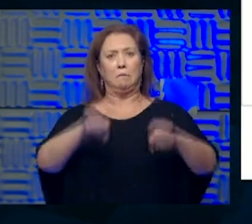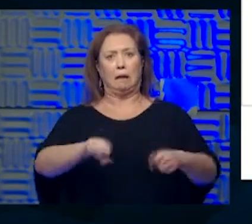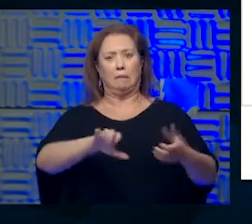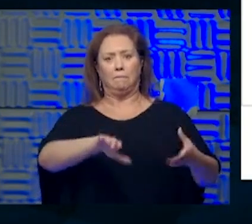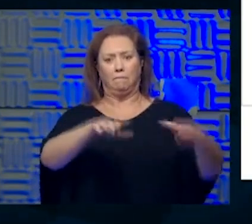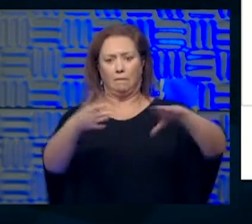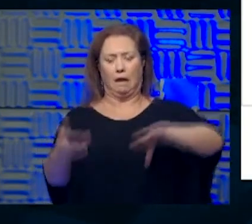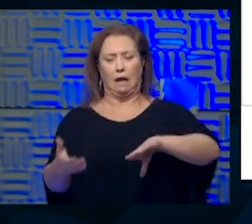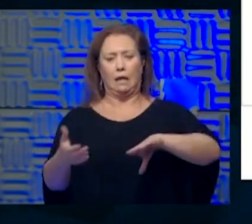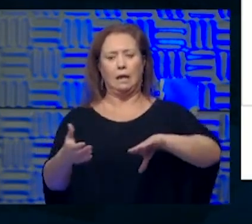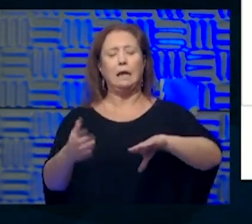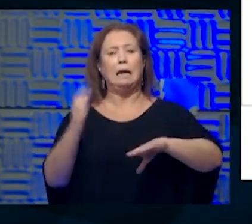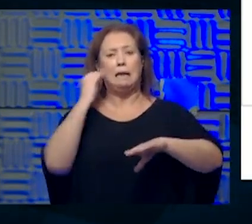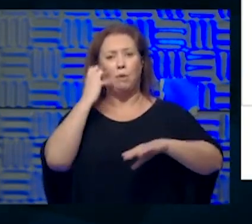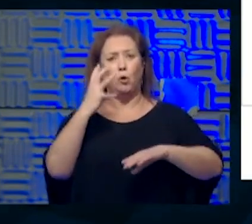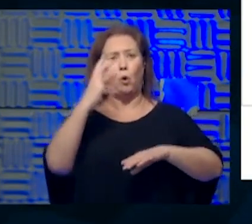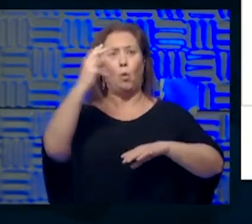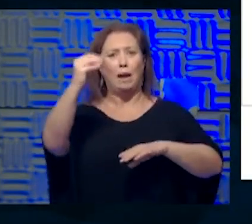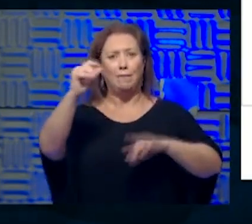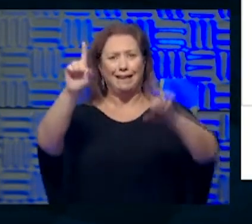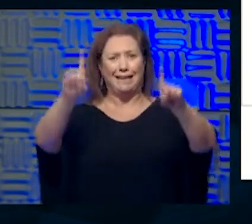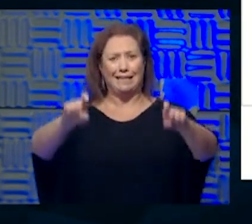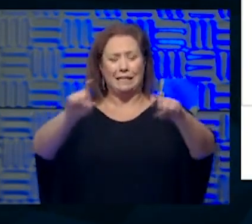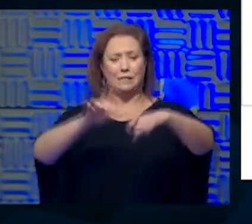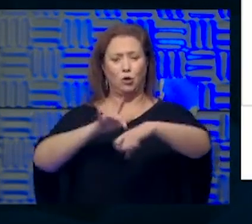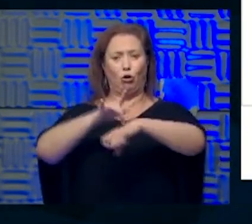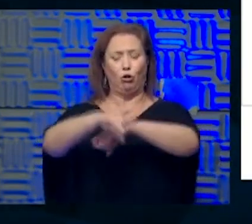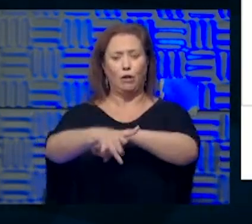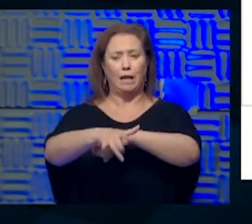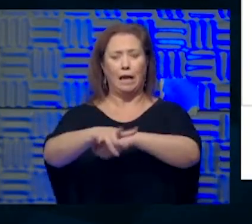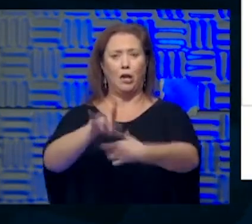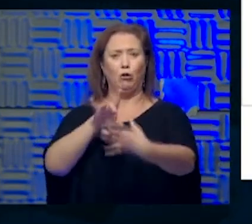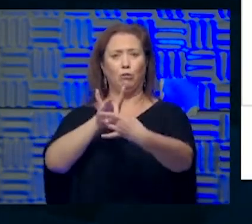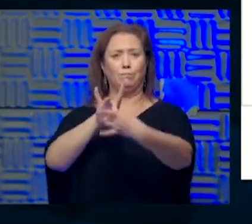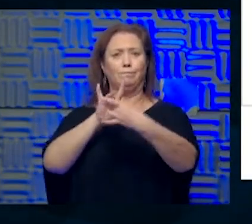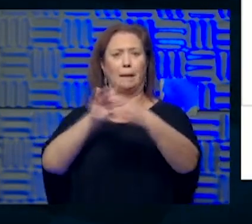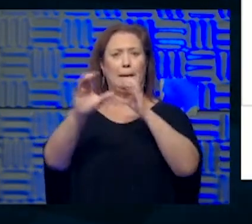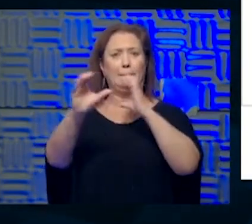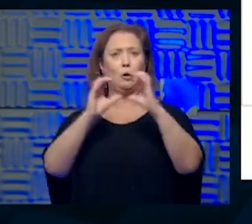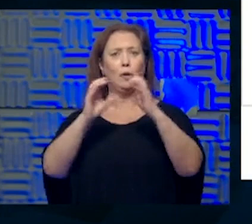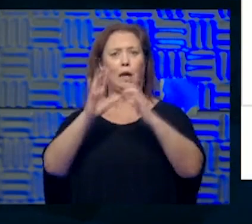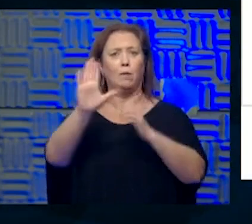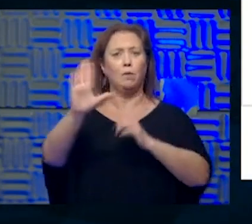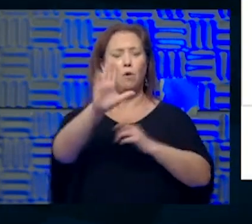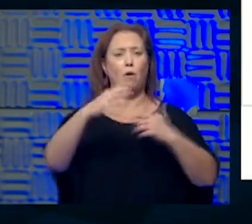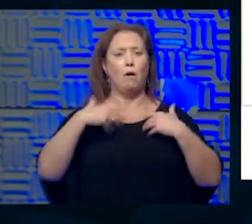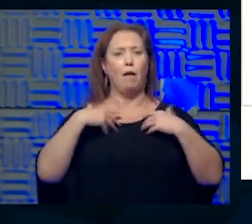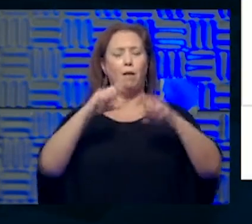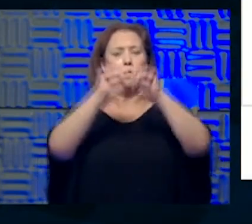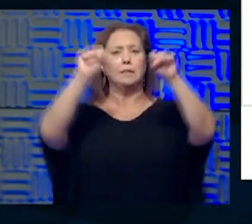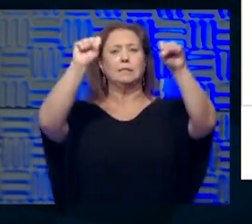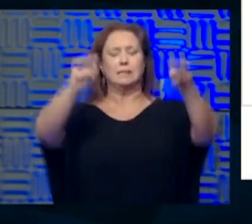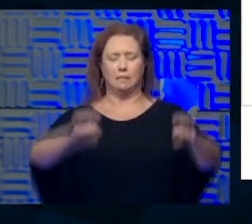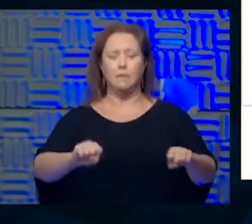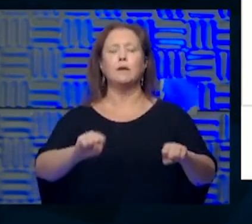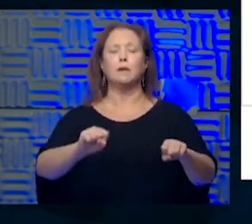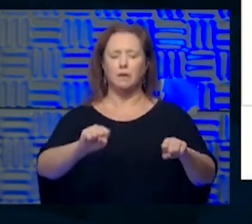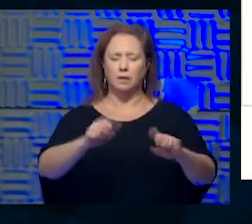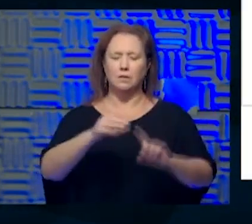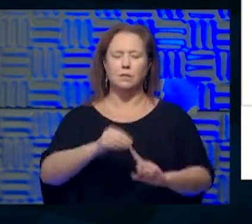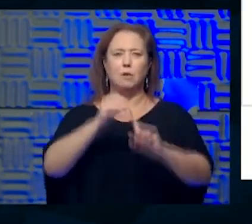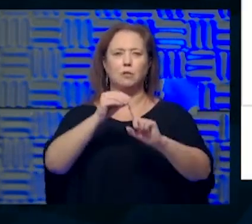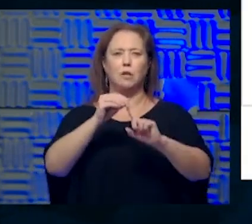you're getting out and getting tested early and you're engaged with a health system, especially one that has those critical care